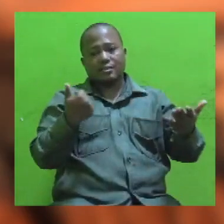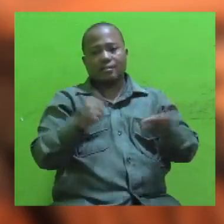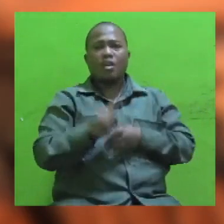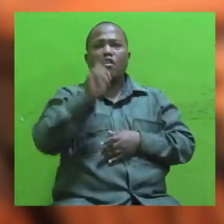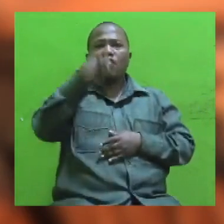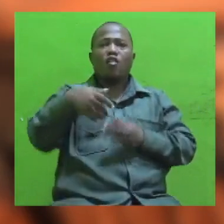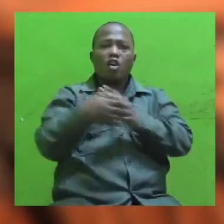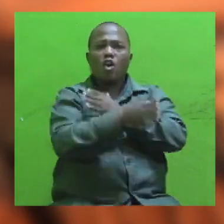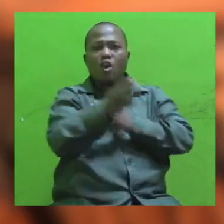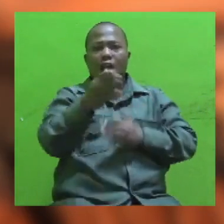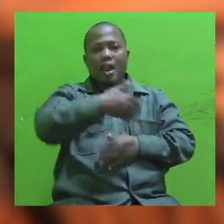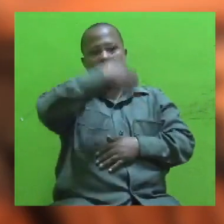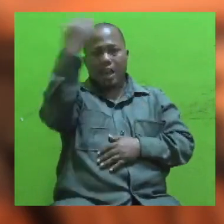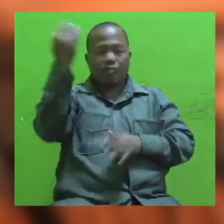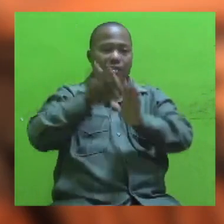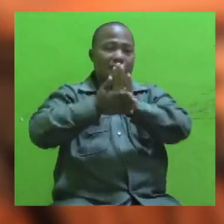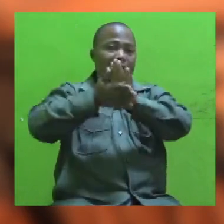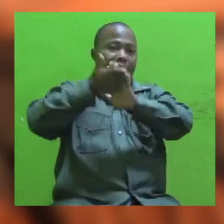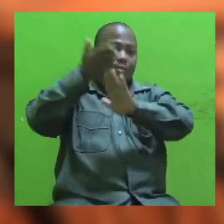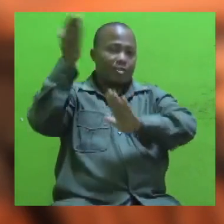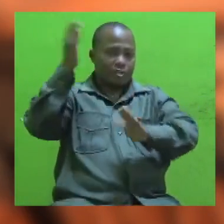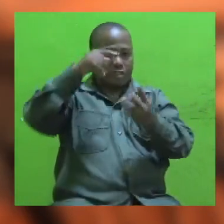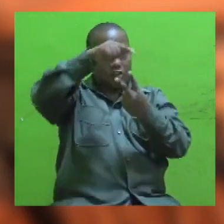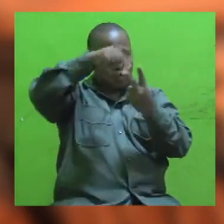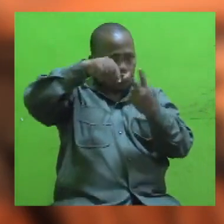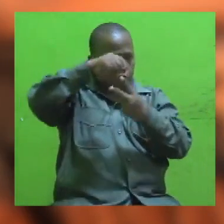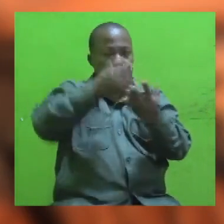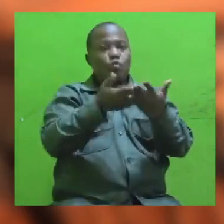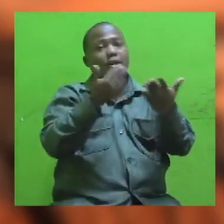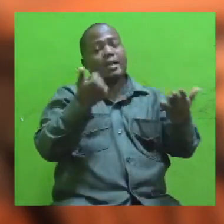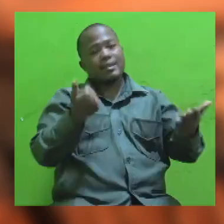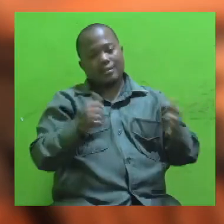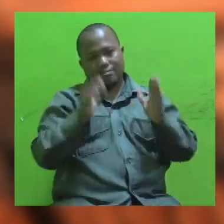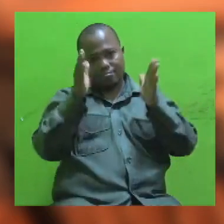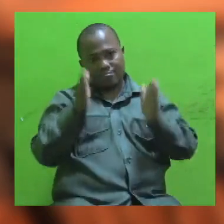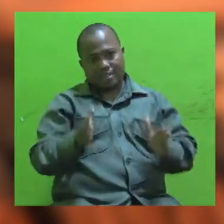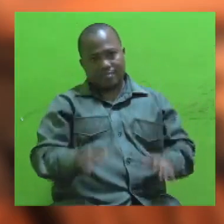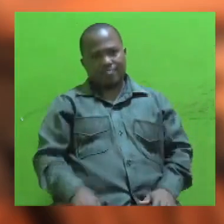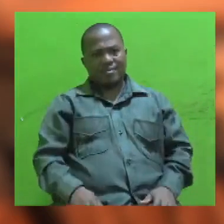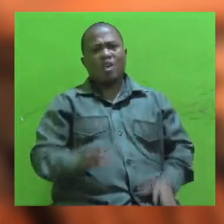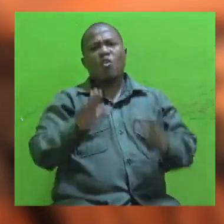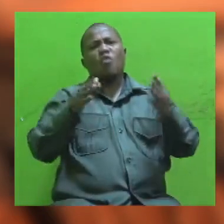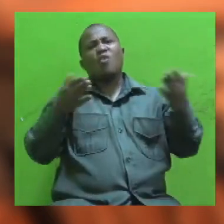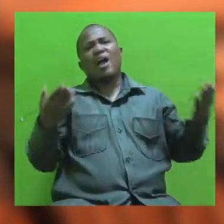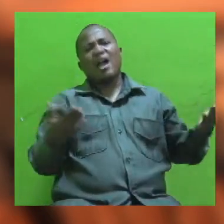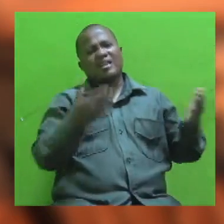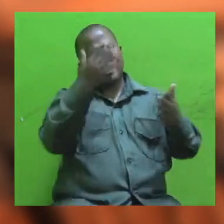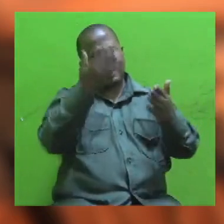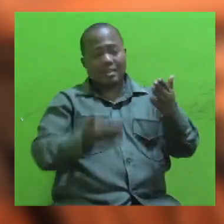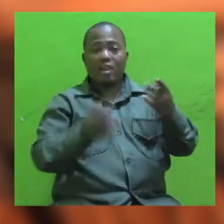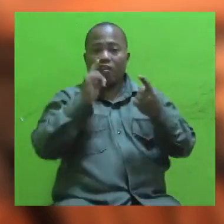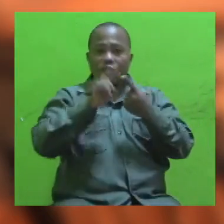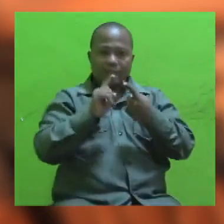For local government establishment. There are two major reasons. What are those reasons? The first